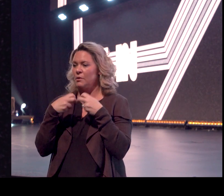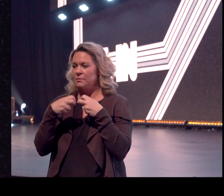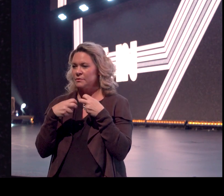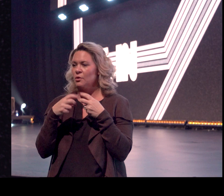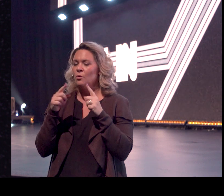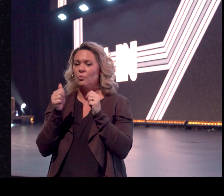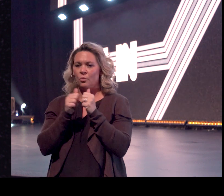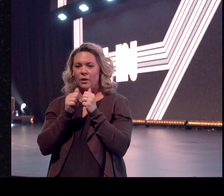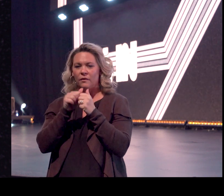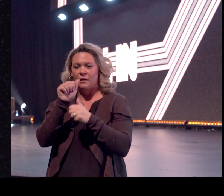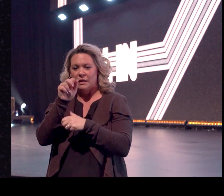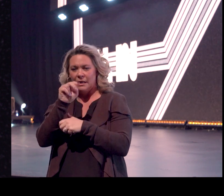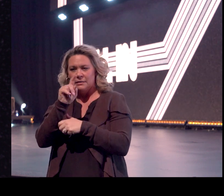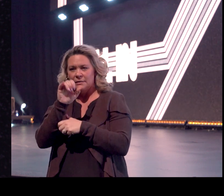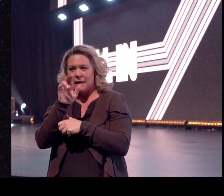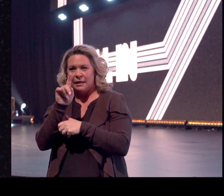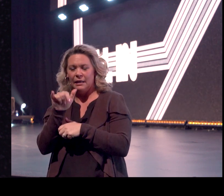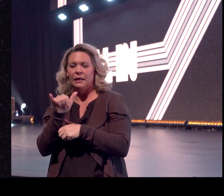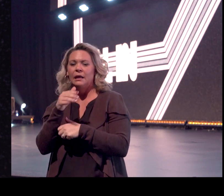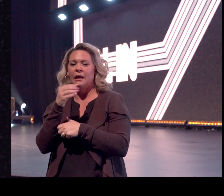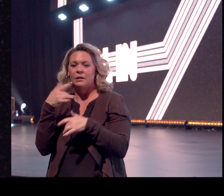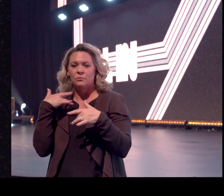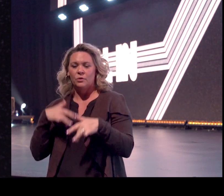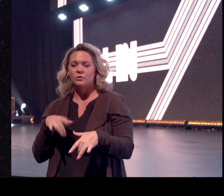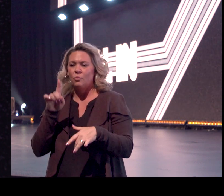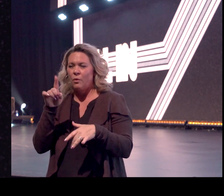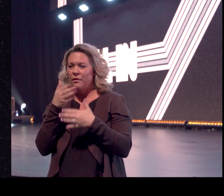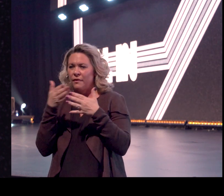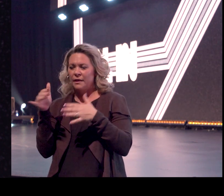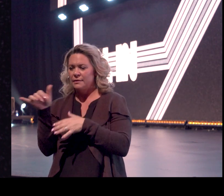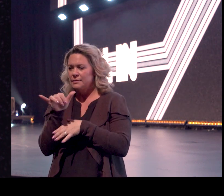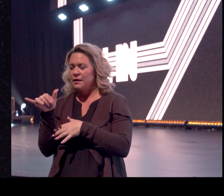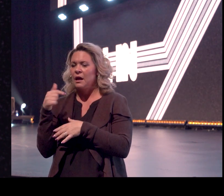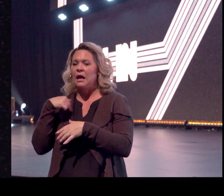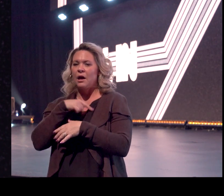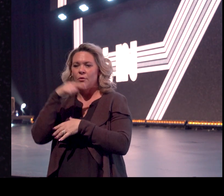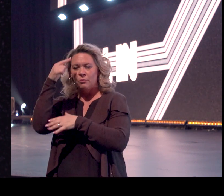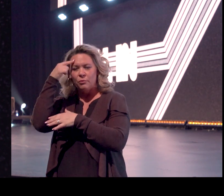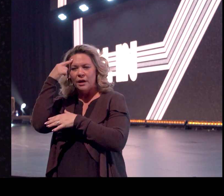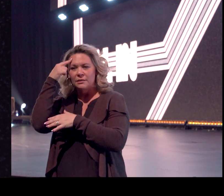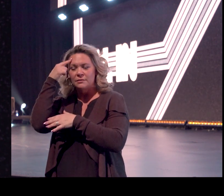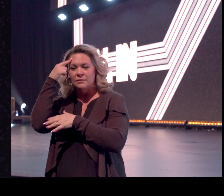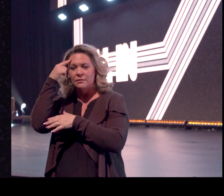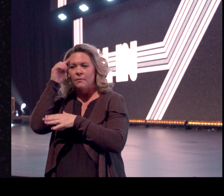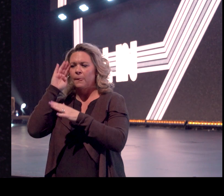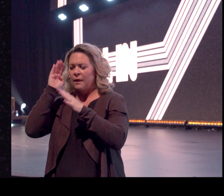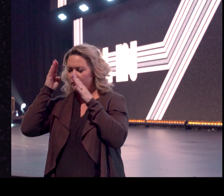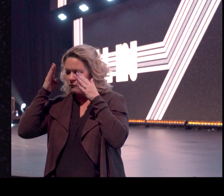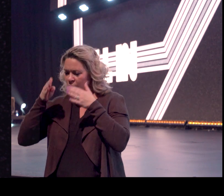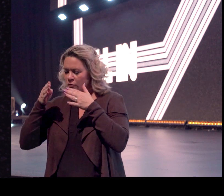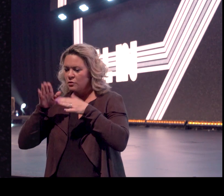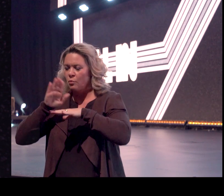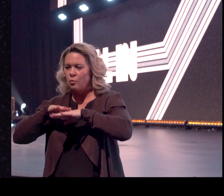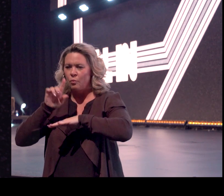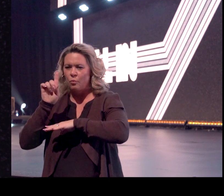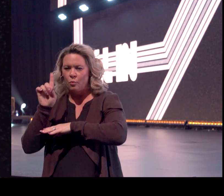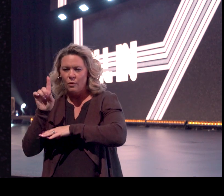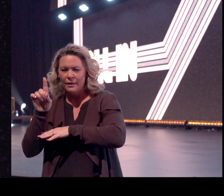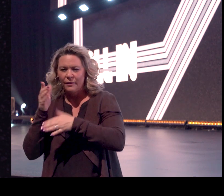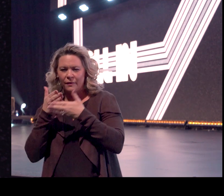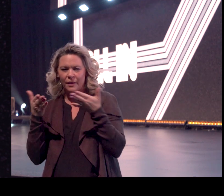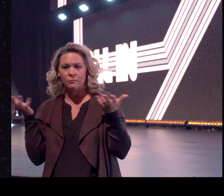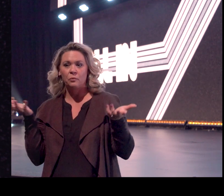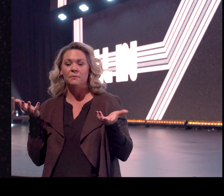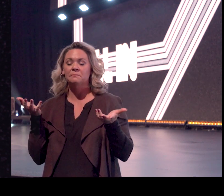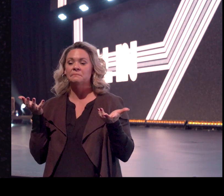problems in America today, especially when it comes to anxiety and depression, and what is the one commonality? Our brains are over-focused on